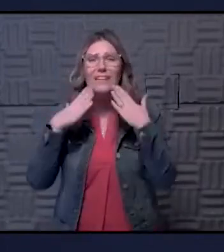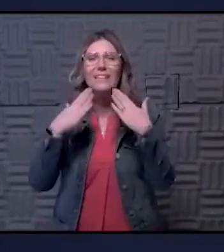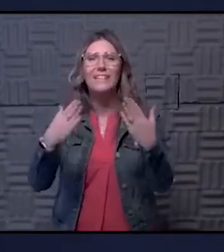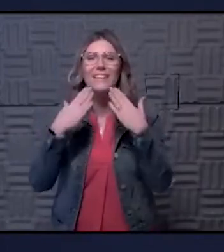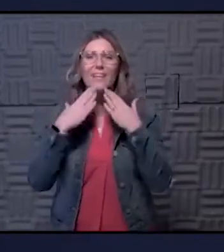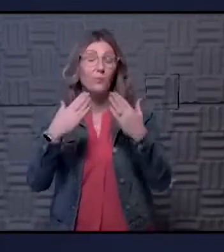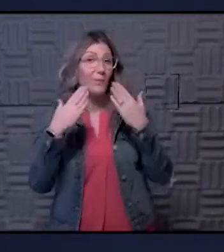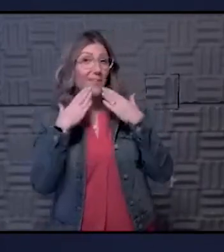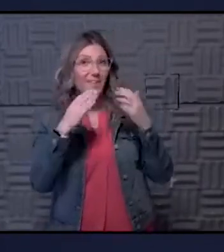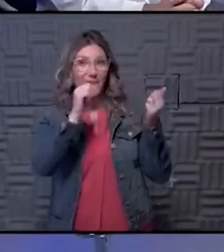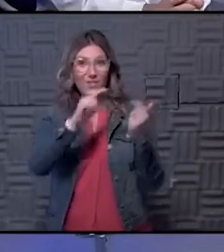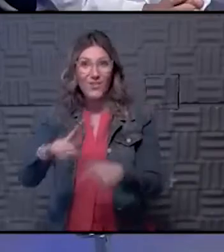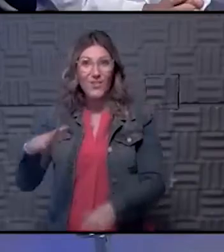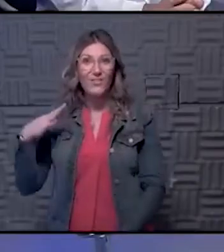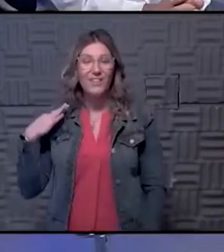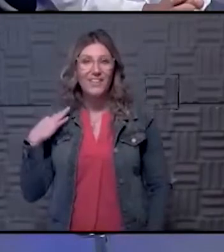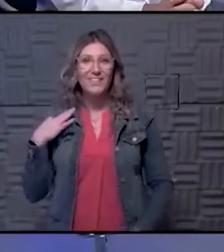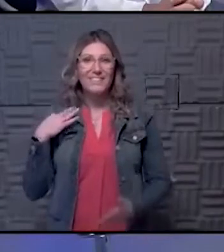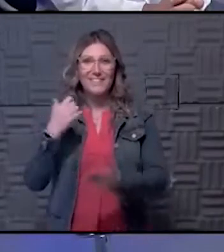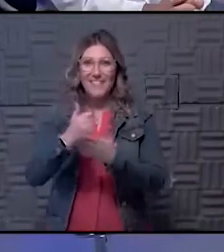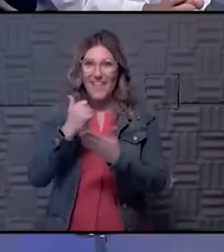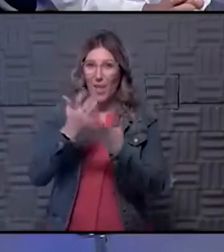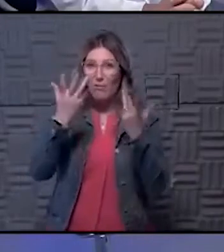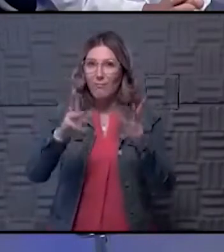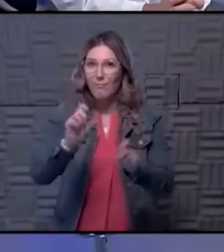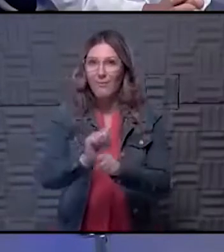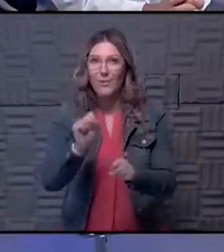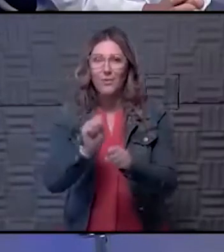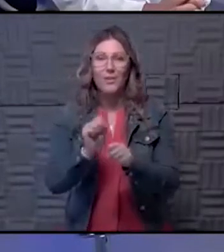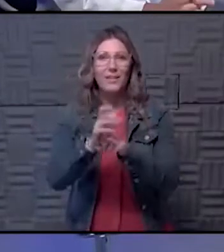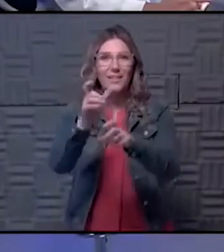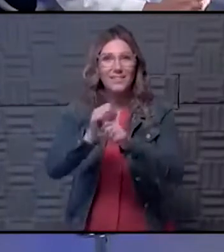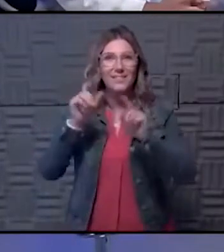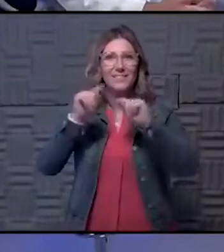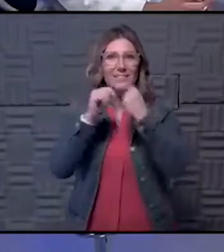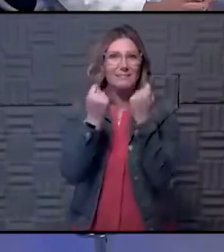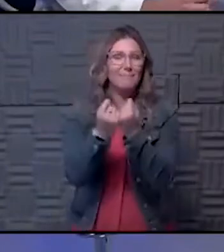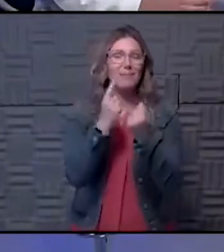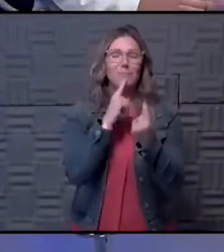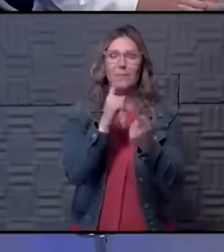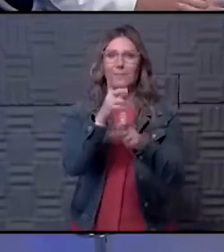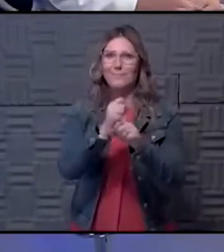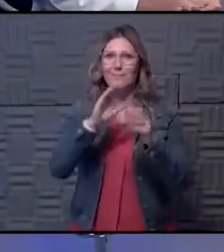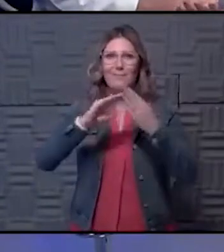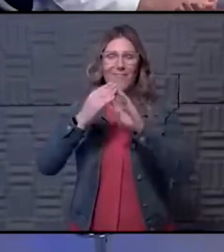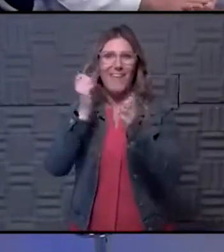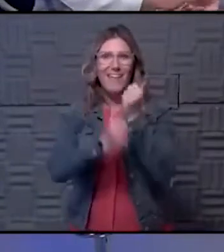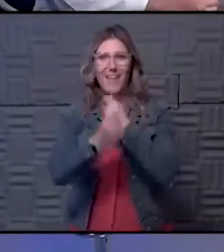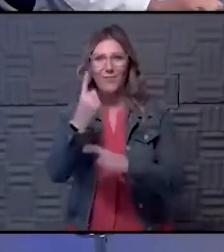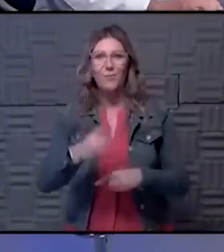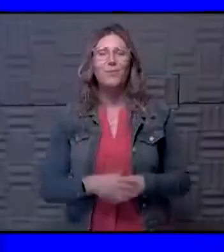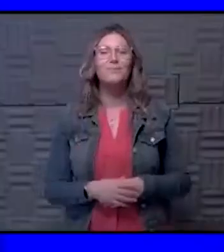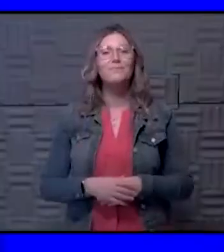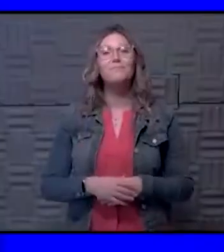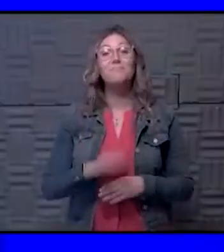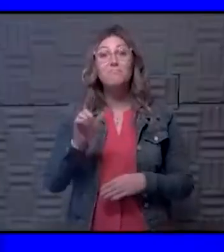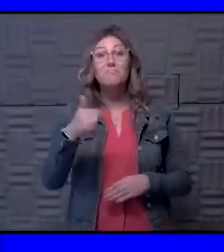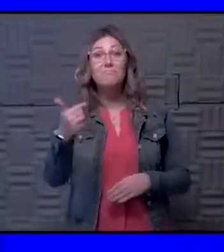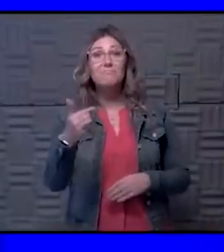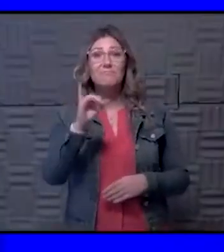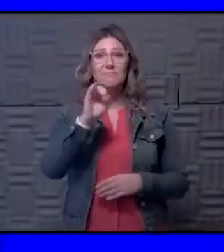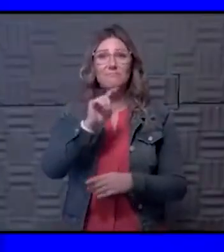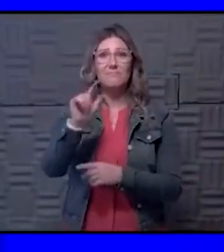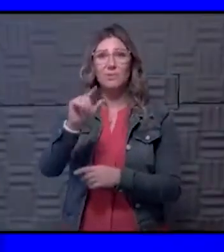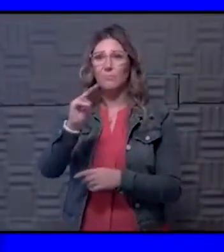thanks to all the volunteers who help us get that work done, because it takes a team, it takes a village, it takes all of us to get that done. Hawkeye, final thoughts. Yeah, I mean, Joel McGurk